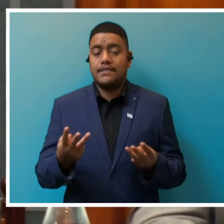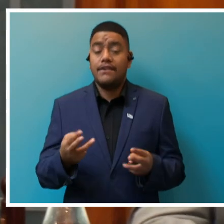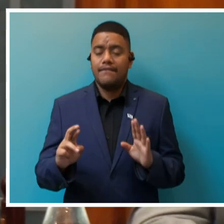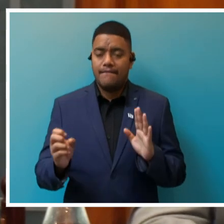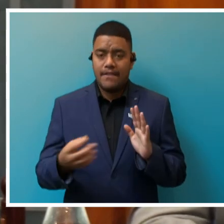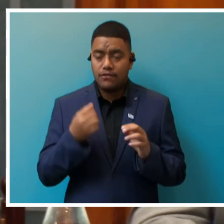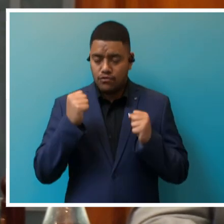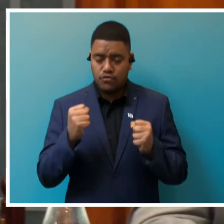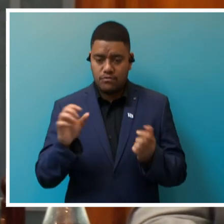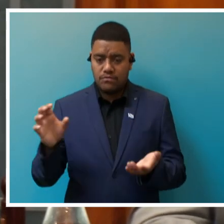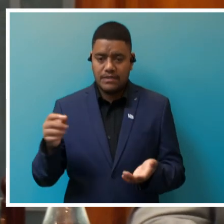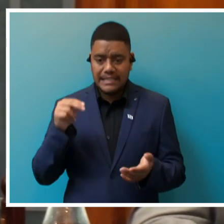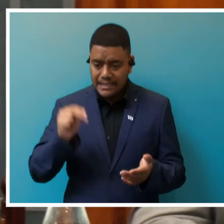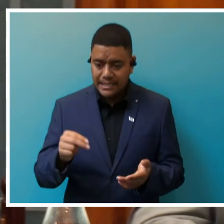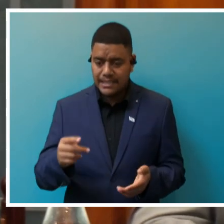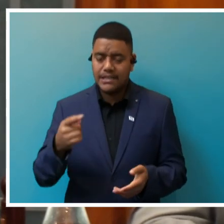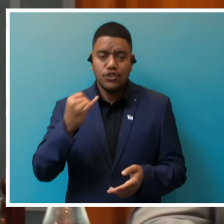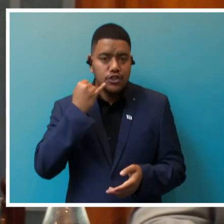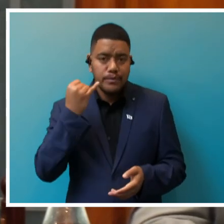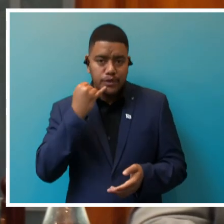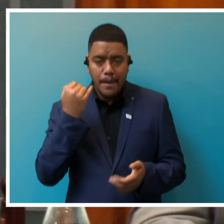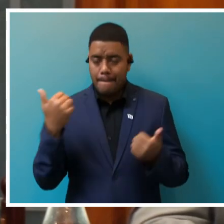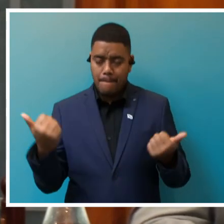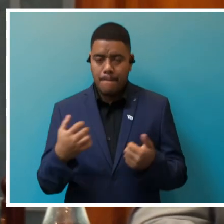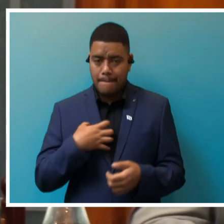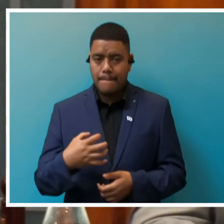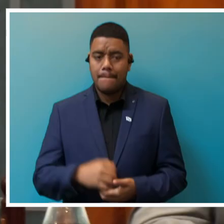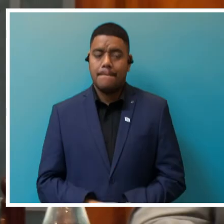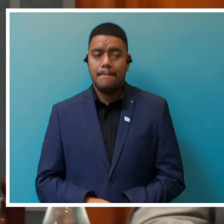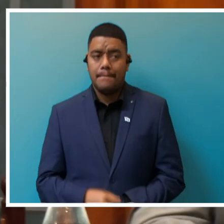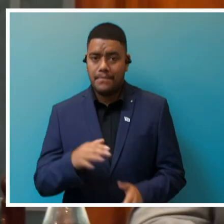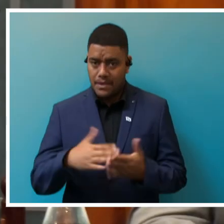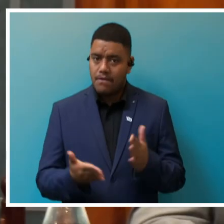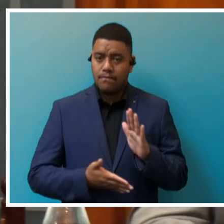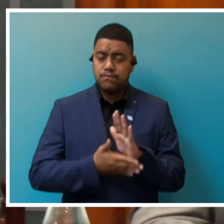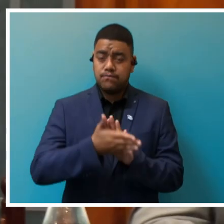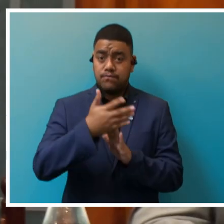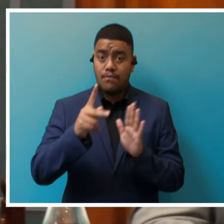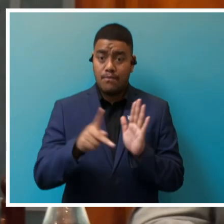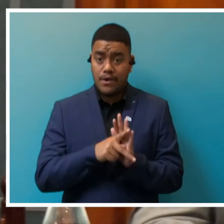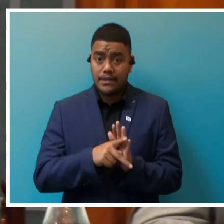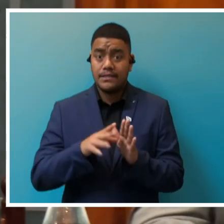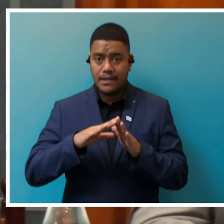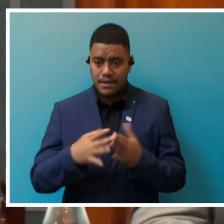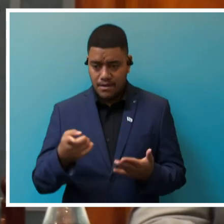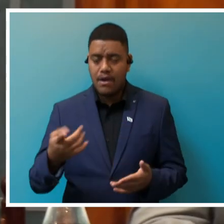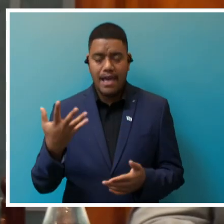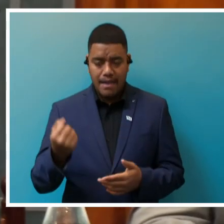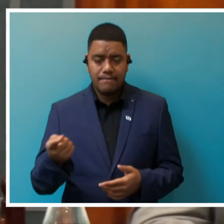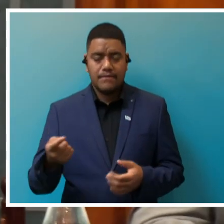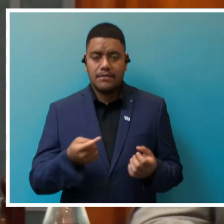demand for locally produced sheep. The rise in price indicates that the demand exceeds